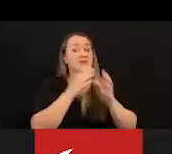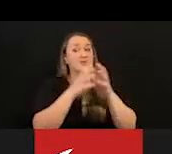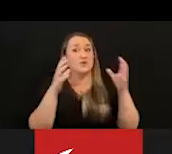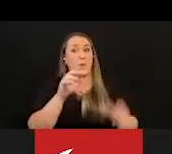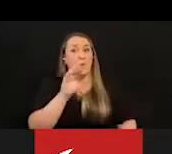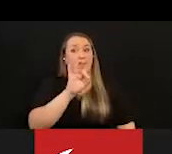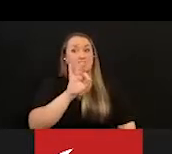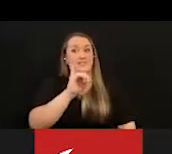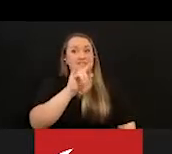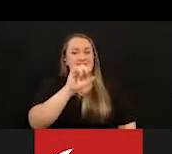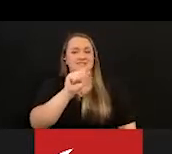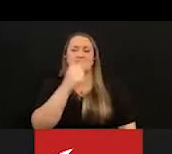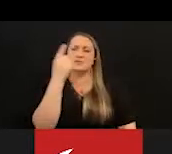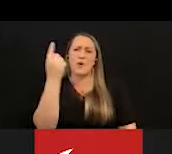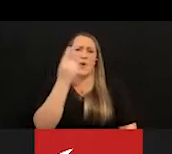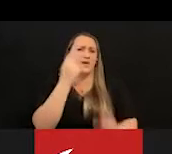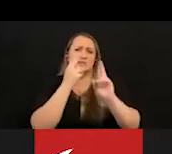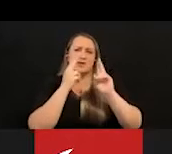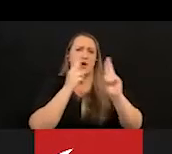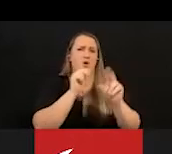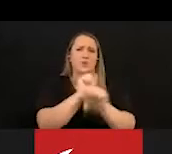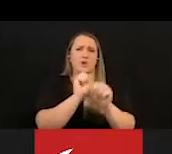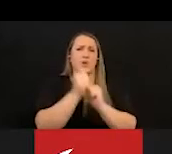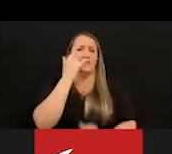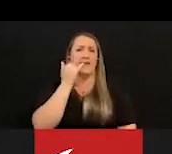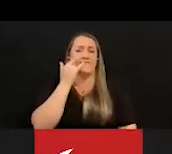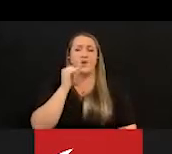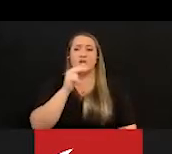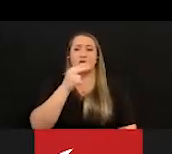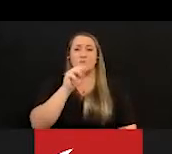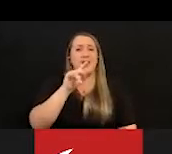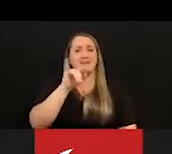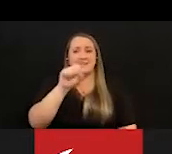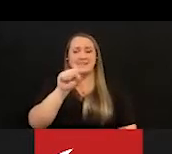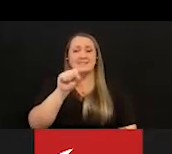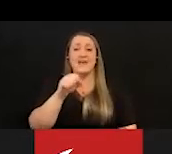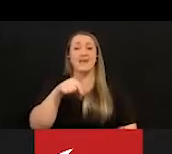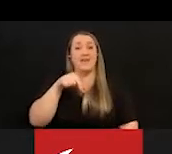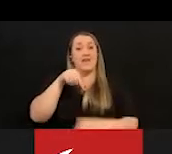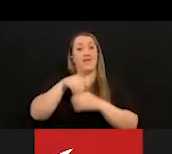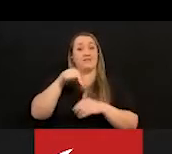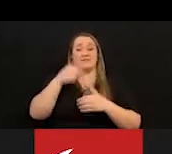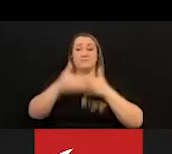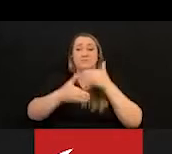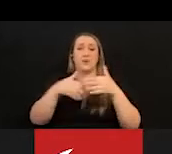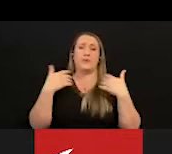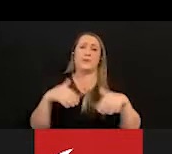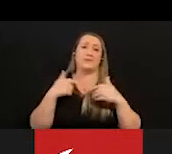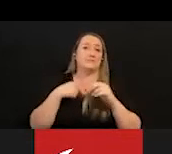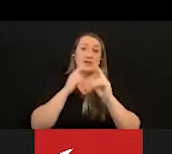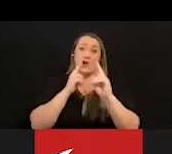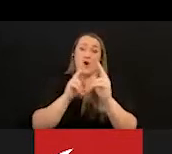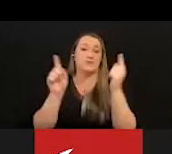It's always an honor to work with California Humanities. And in this process, it's been an honor to meet all of